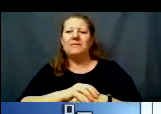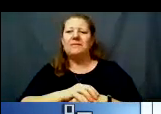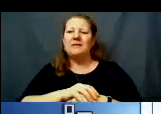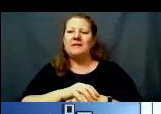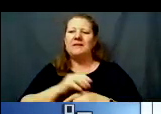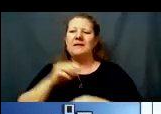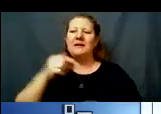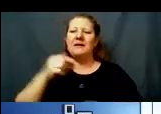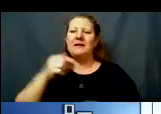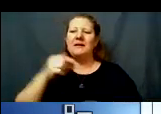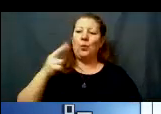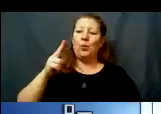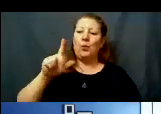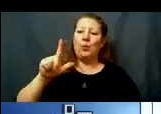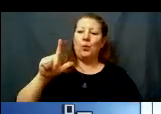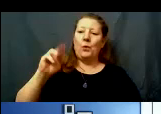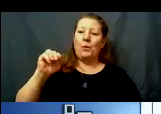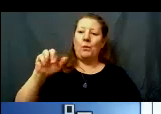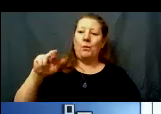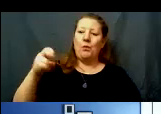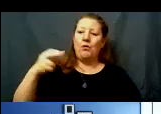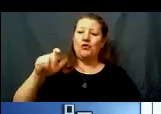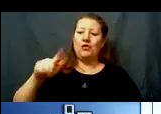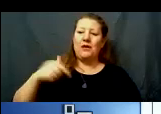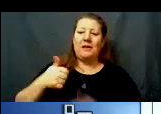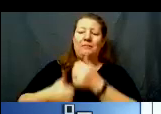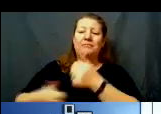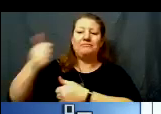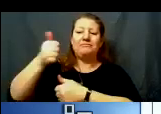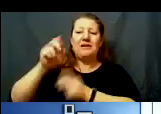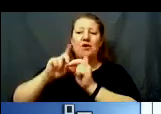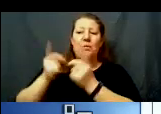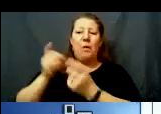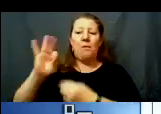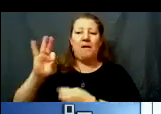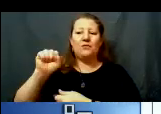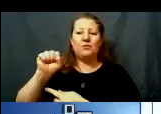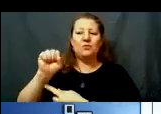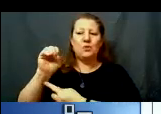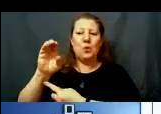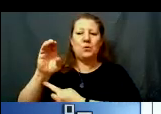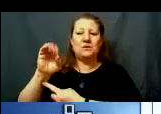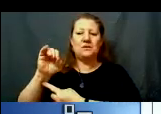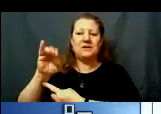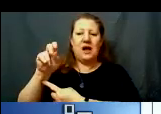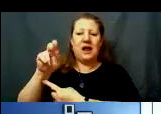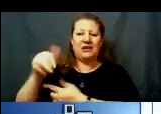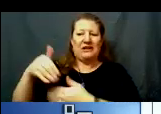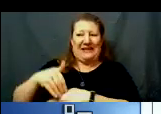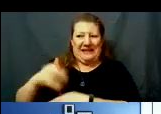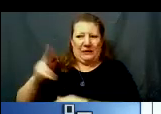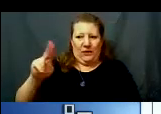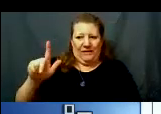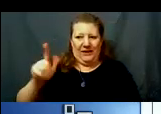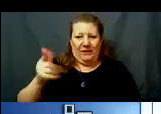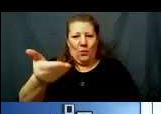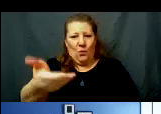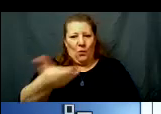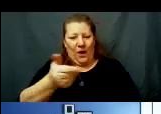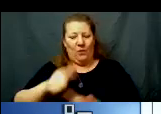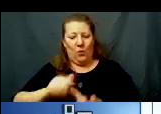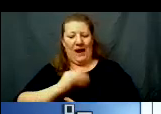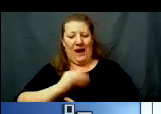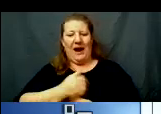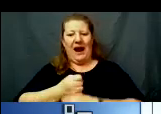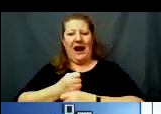I am the head of the Department of Sociology at U of L. And welcome to our department's annual